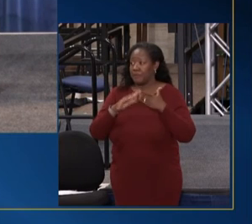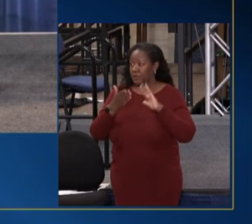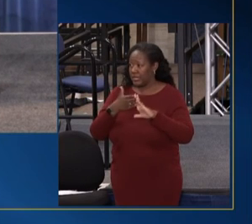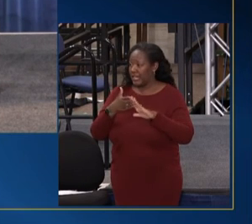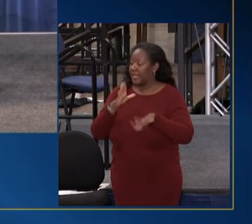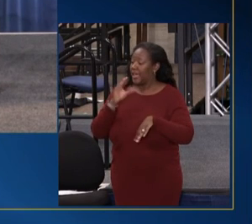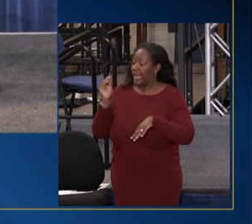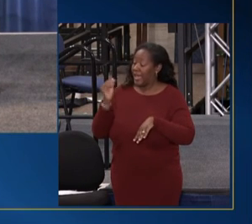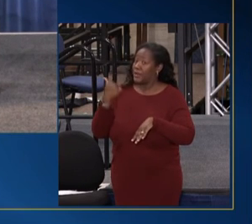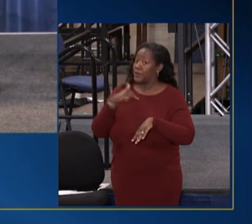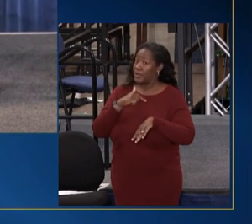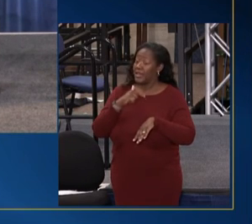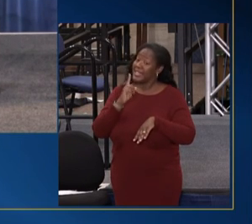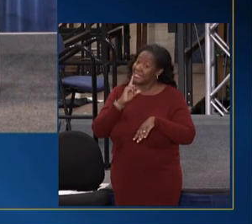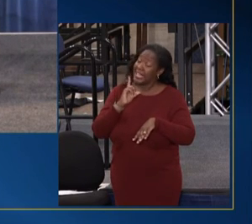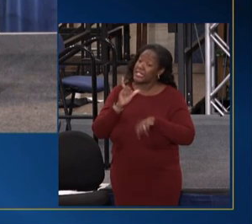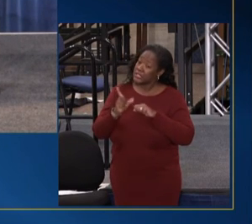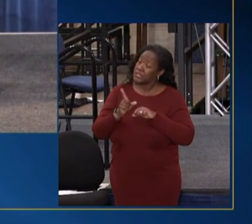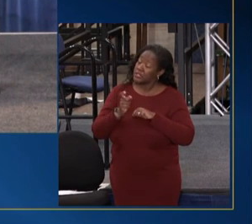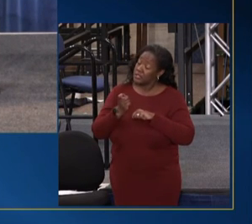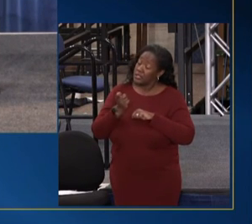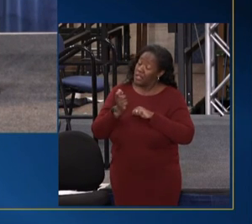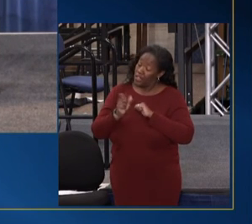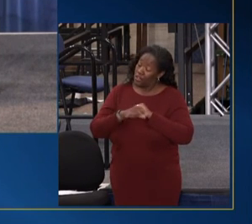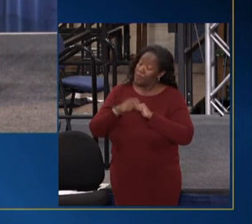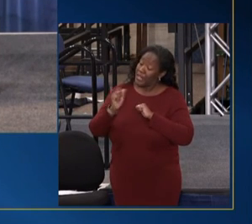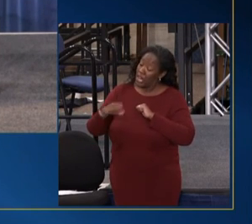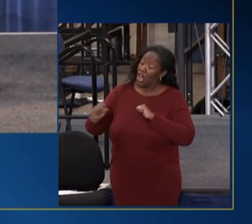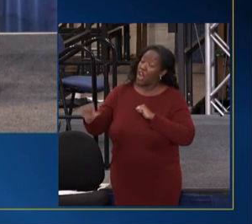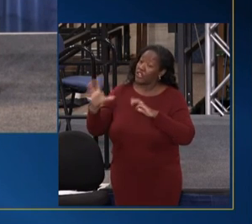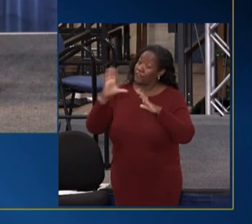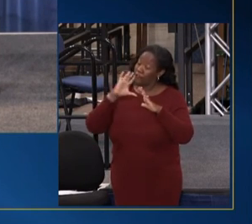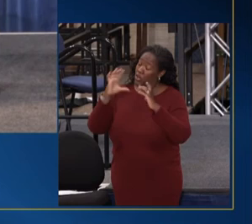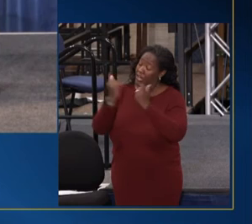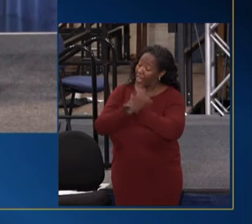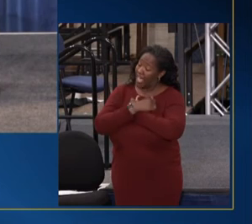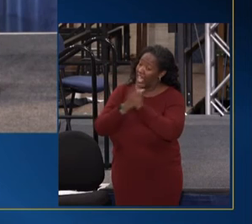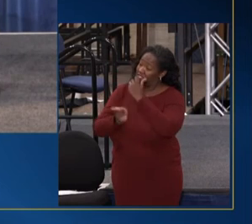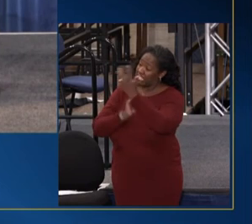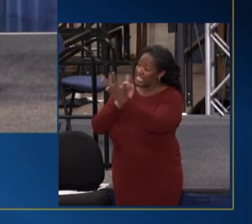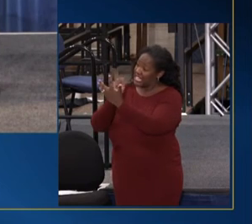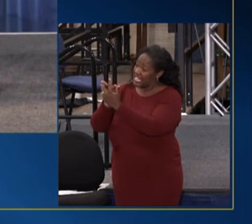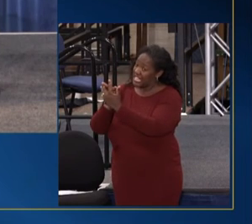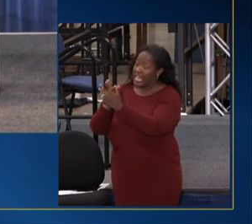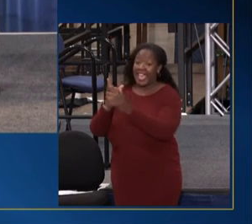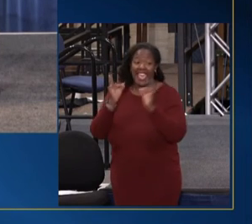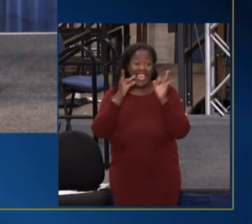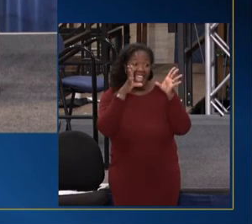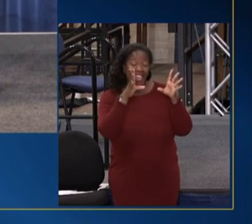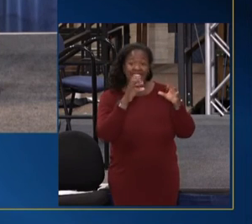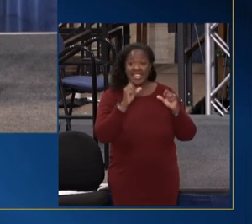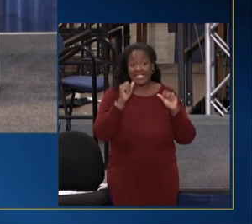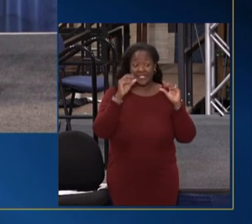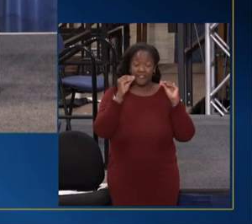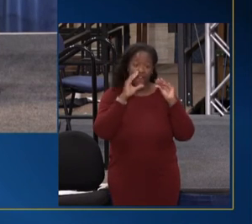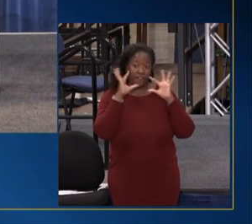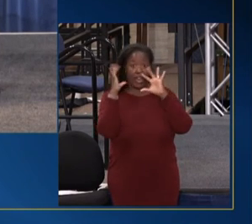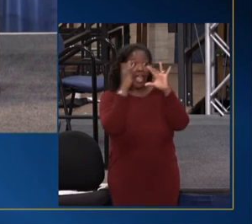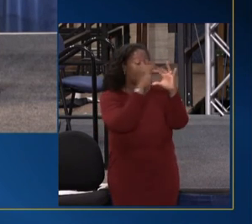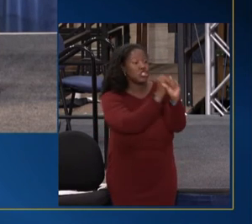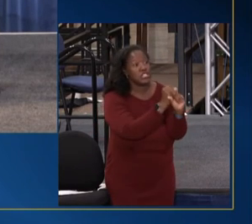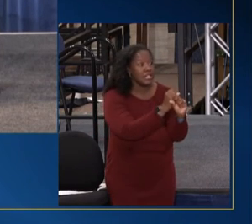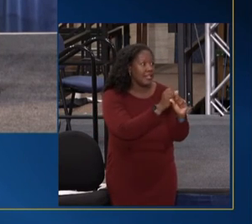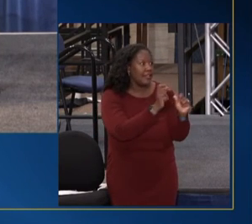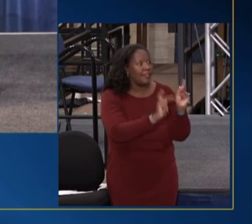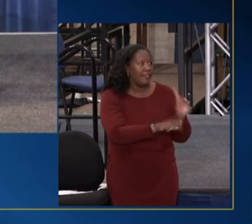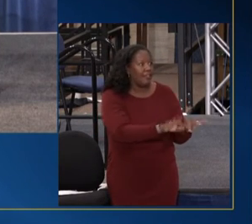And when we, you know, it takes a little longer for love to get through than hate, right? Hate's very flashy and people are picking up.